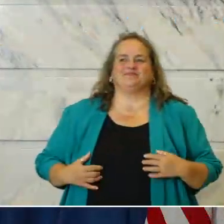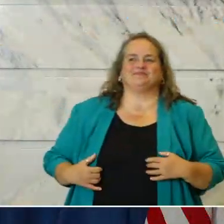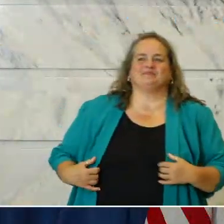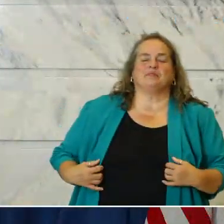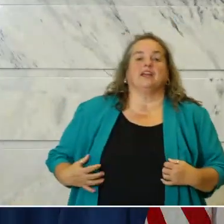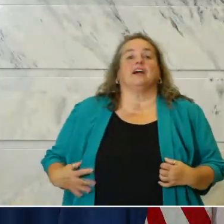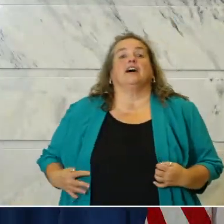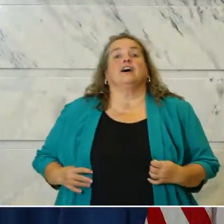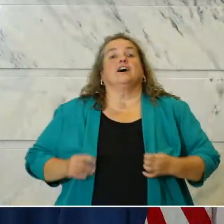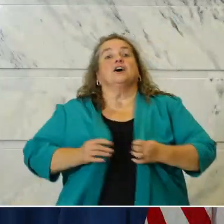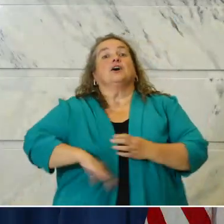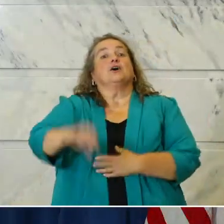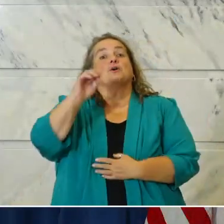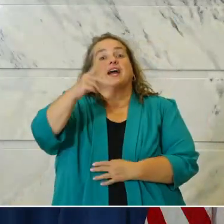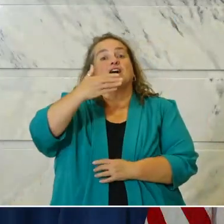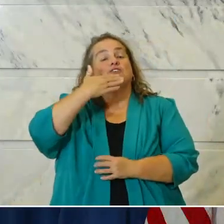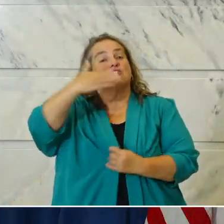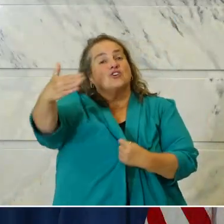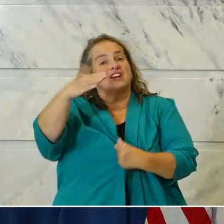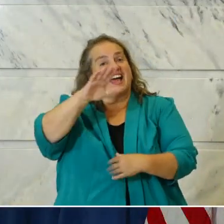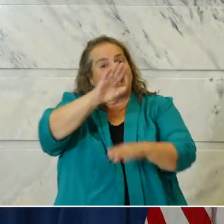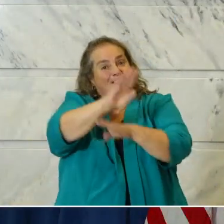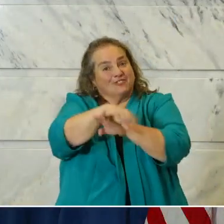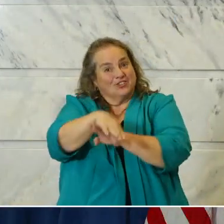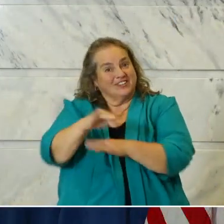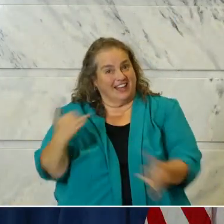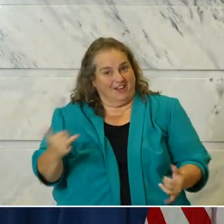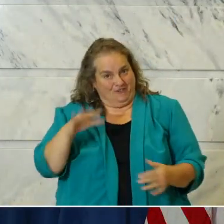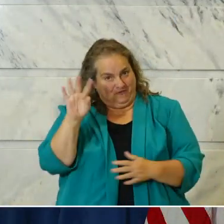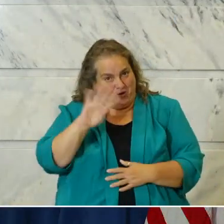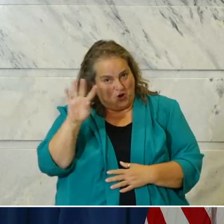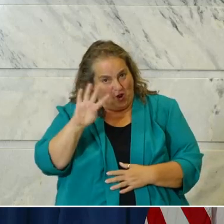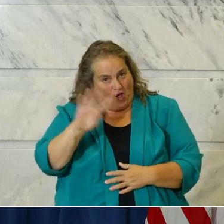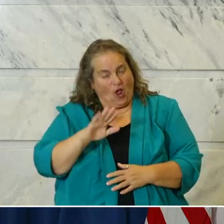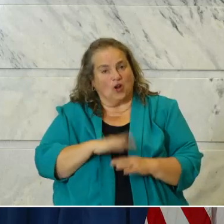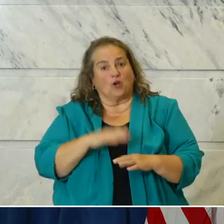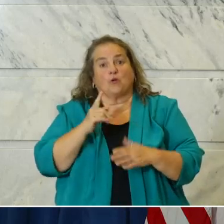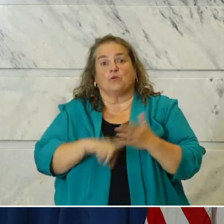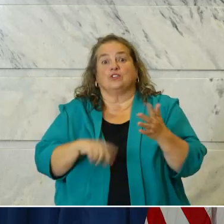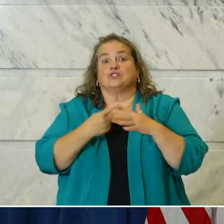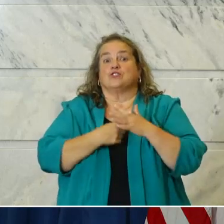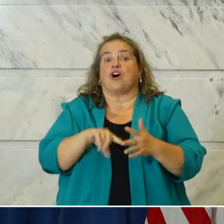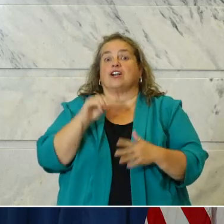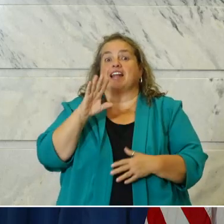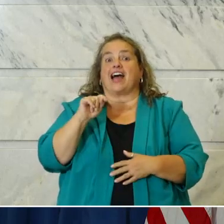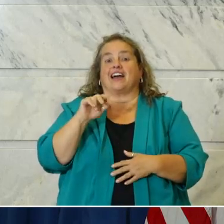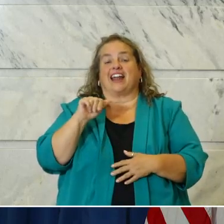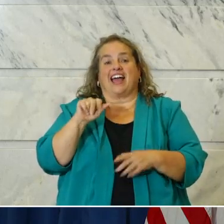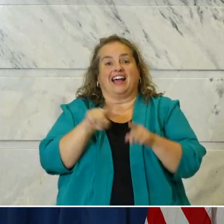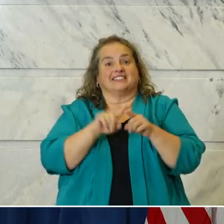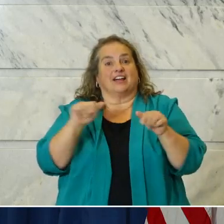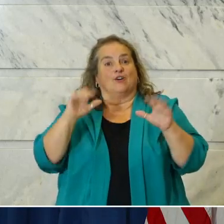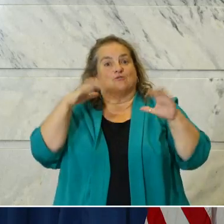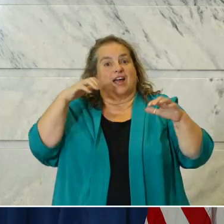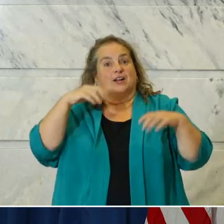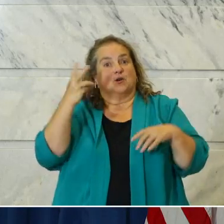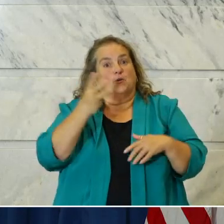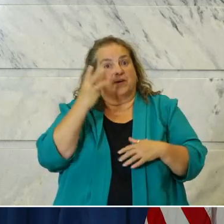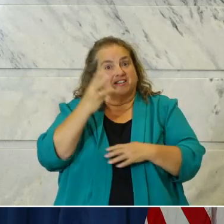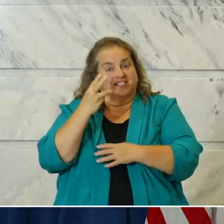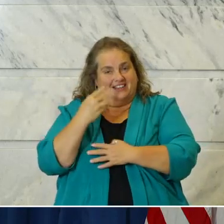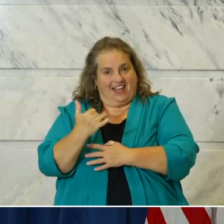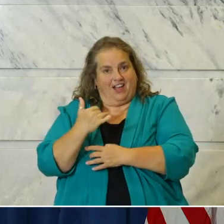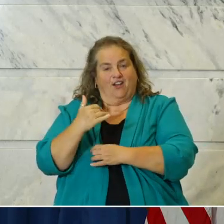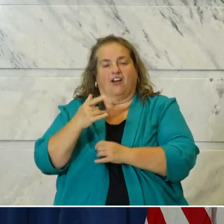All right, good afternoon. It is 4 o'clock on what started out as a rainy Wednesday, but was pretty beautiful outside